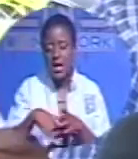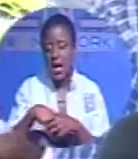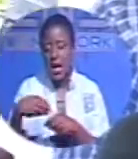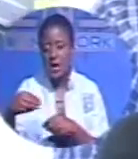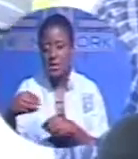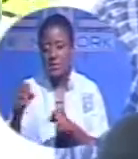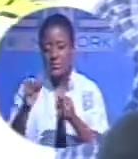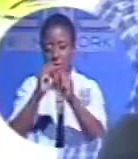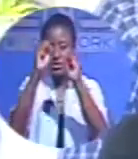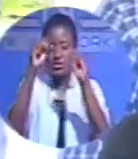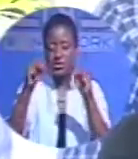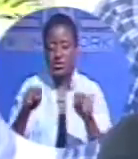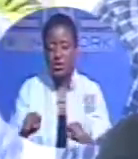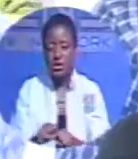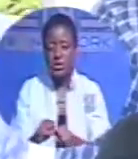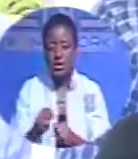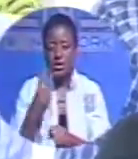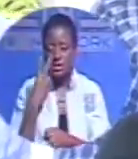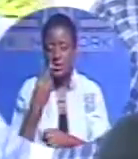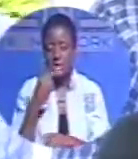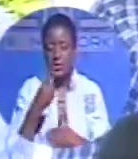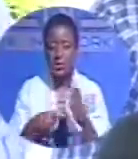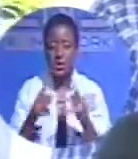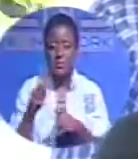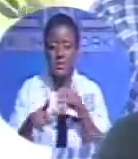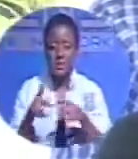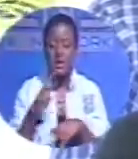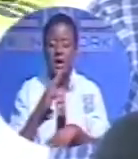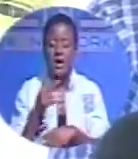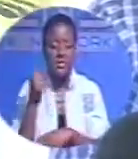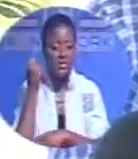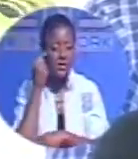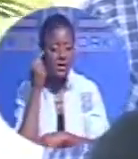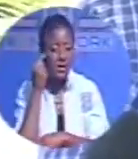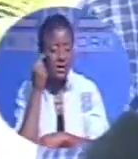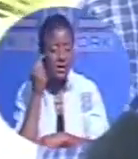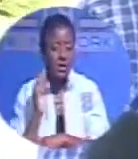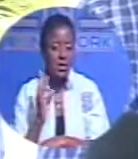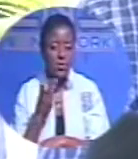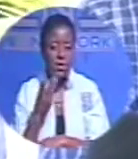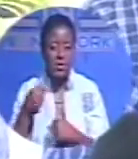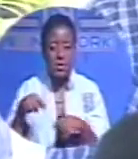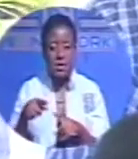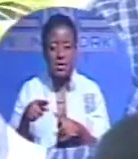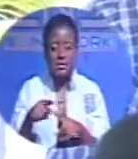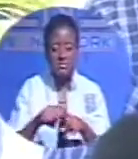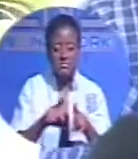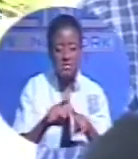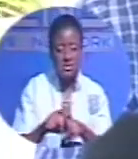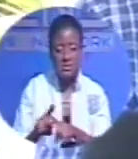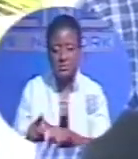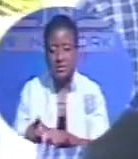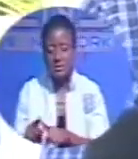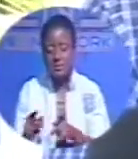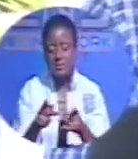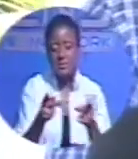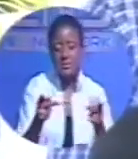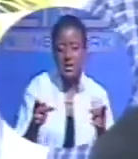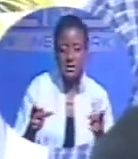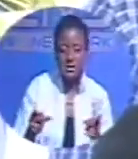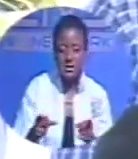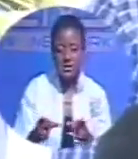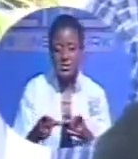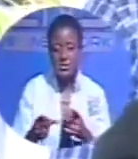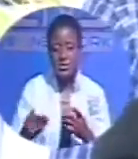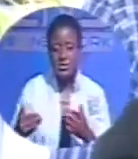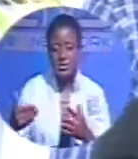people are thinking, see what's going on in all of these communities. You know, we've been all over the place, from Adelaide all the way up into Fox